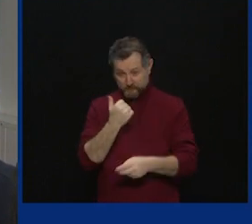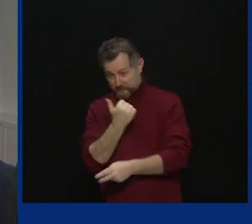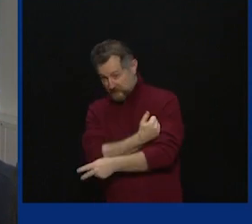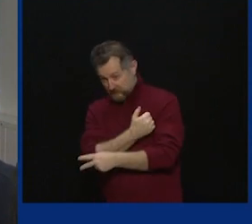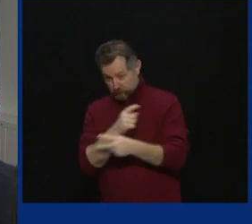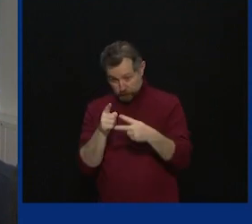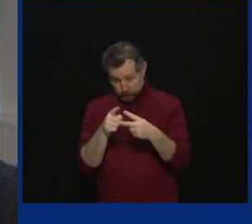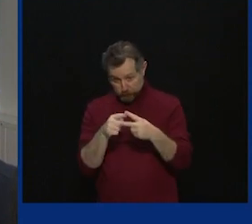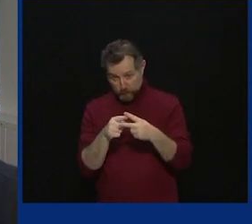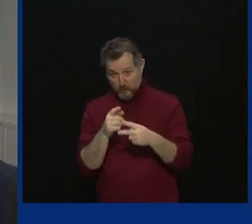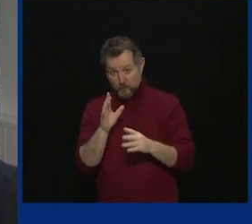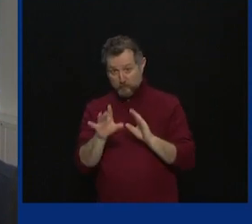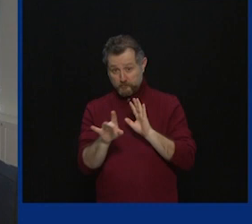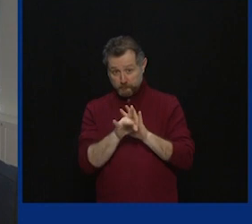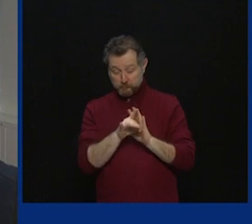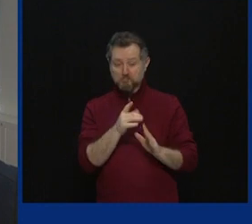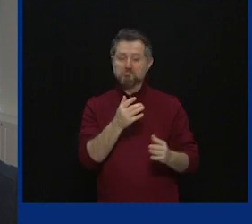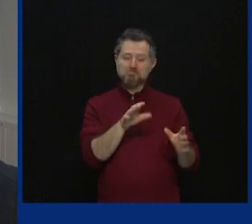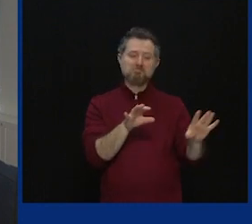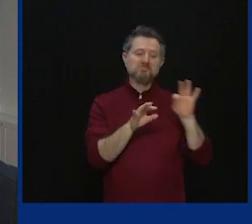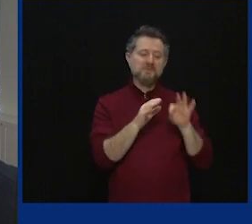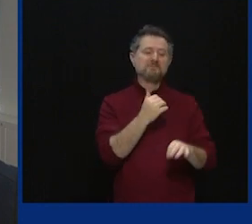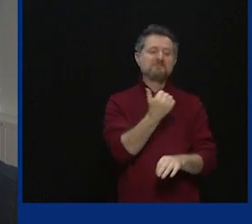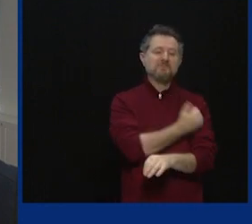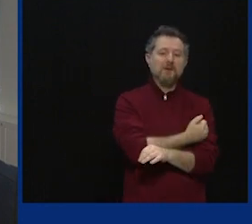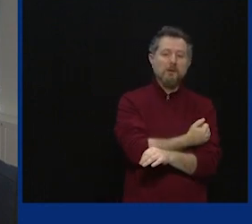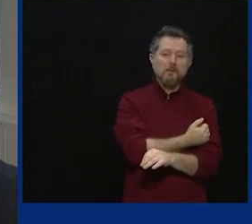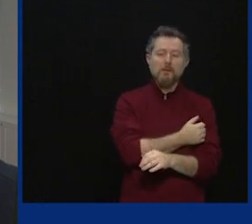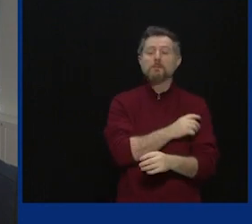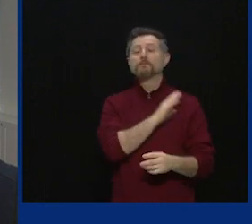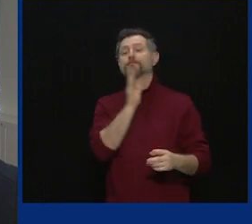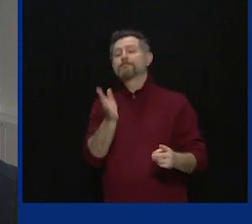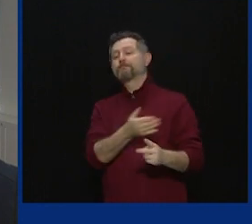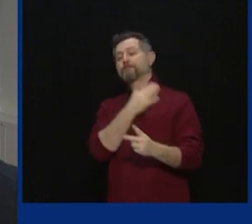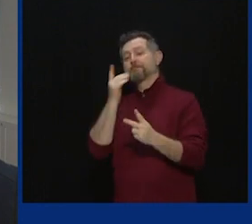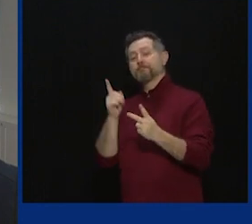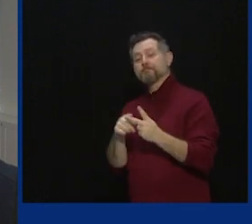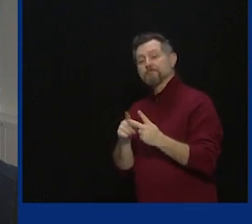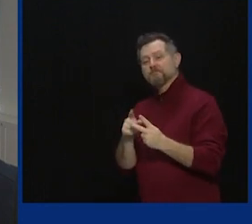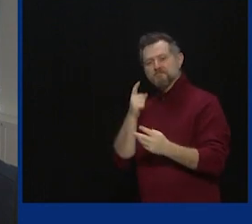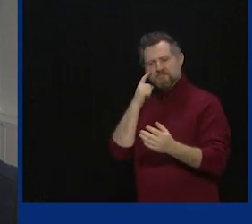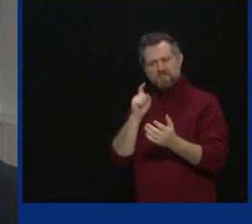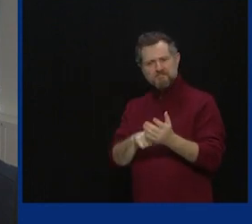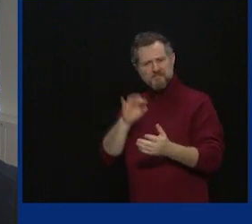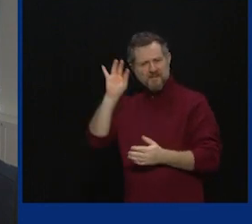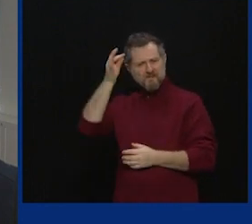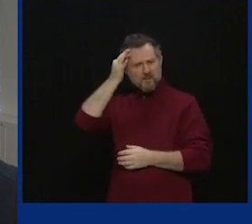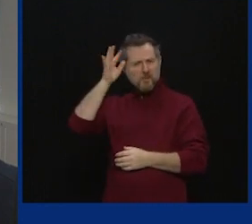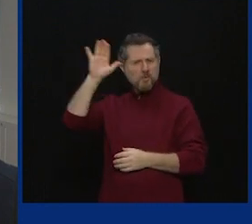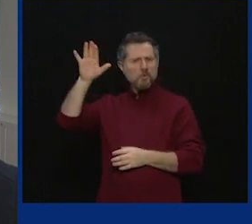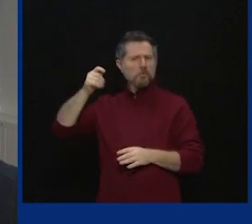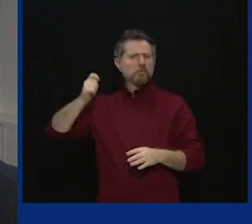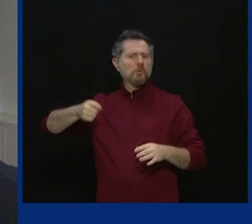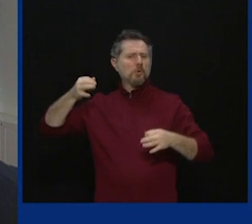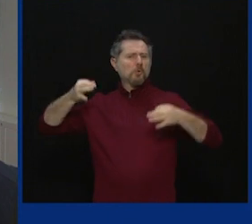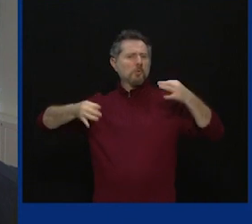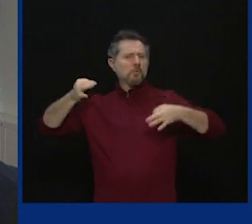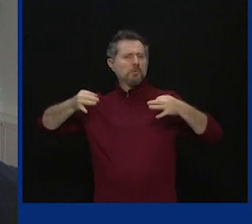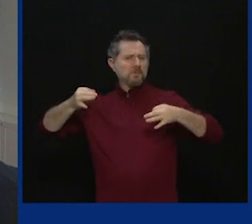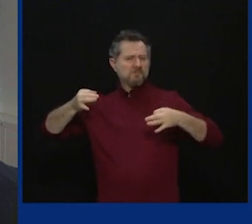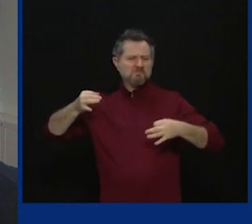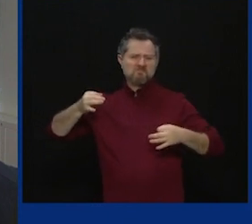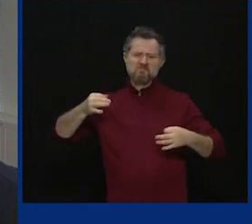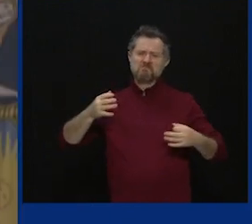as we see federal courts strike down some mandates on the national level for large employers, do